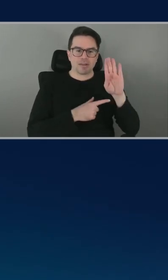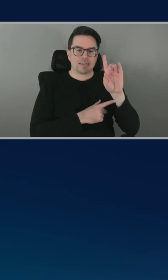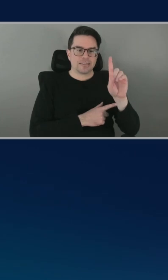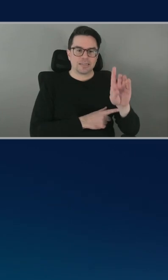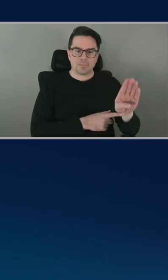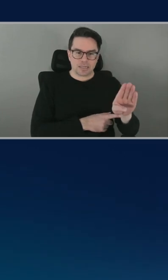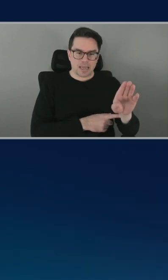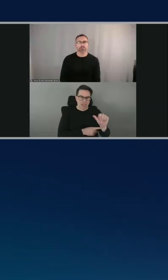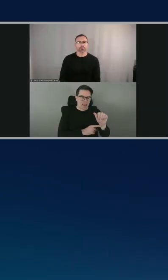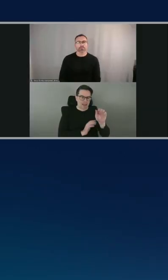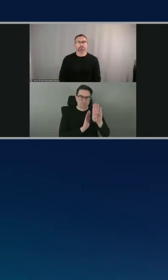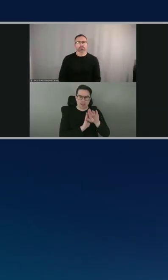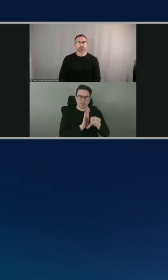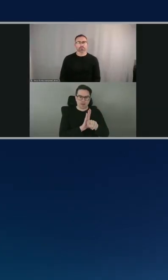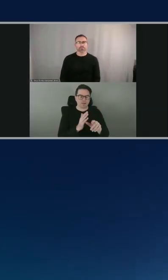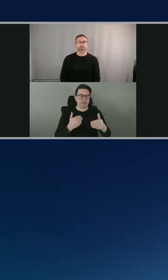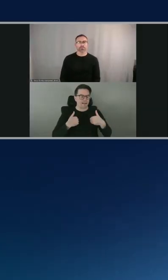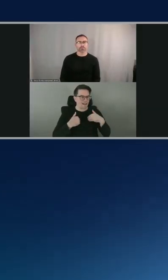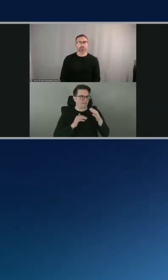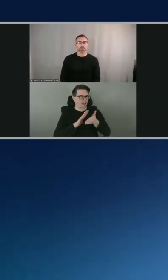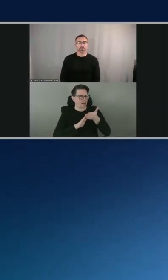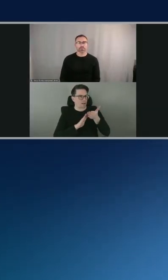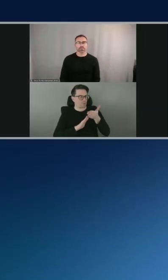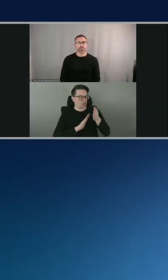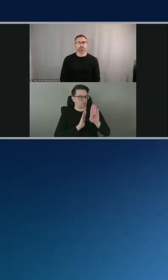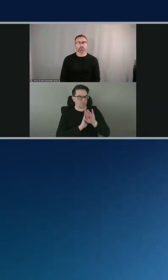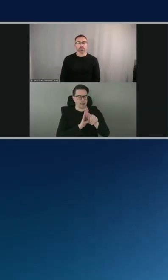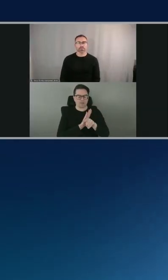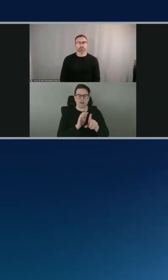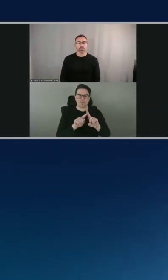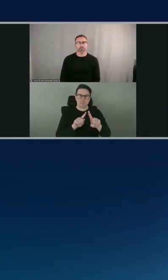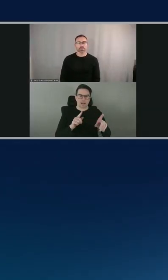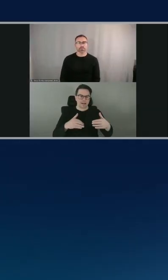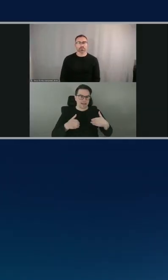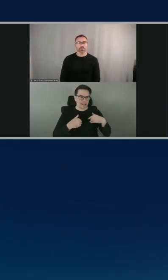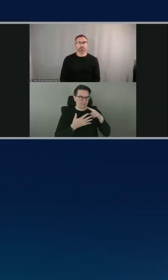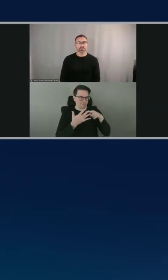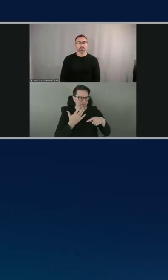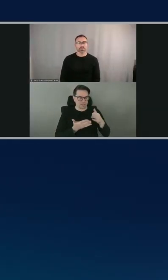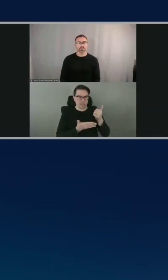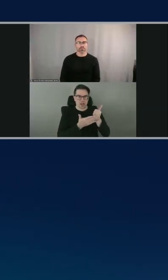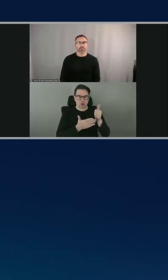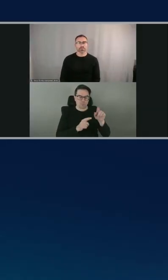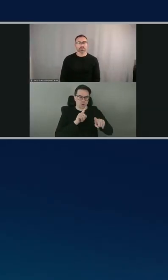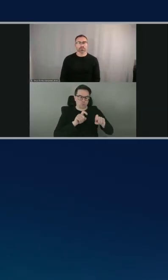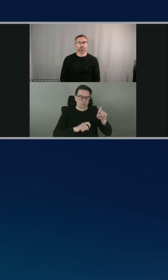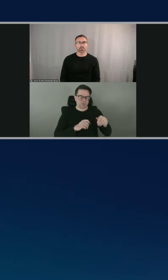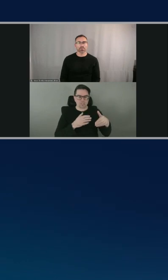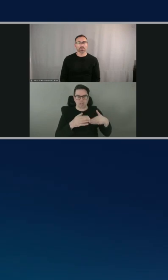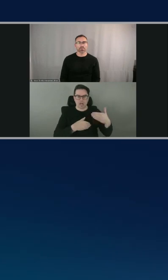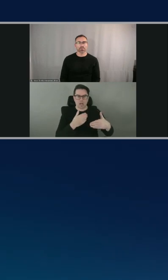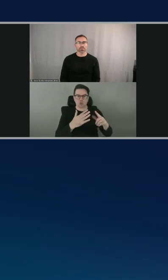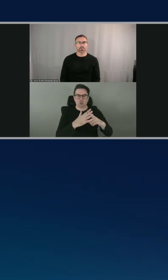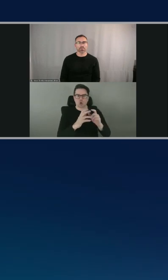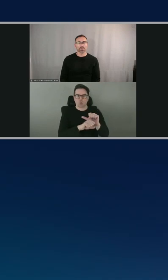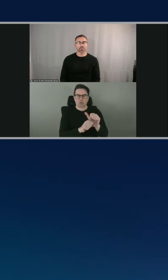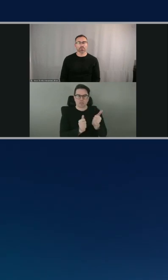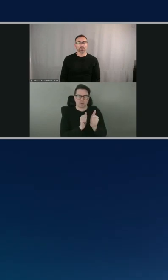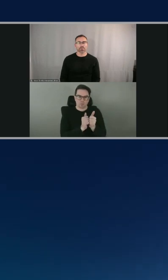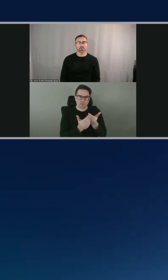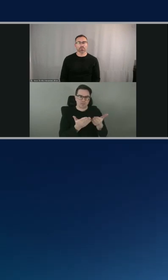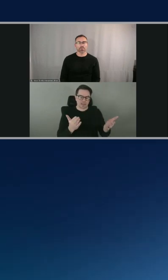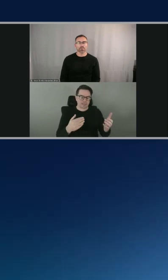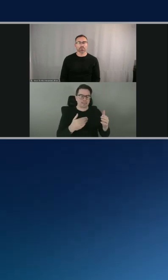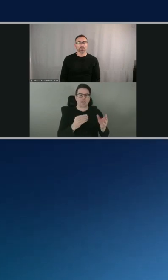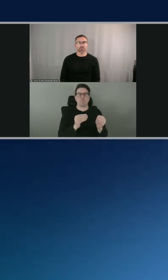being able to leverage something like this, getting those helper queries to go along and start working with stuff, you're making it very approachable and